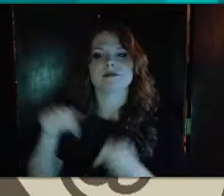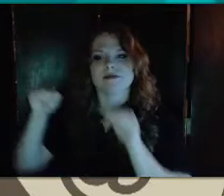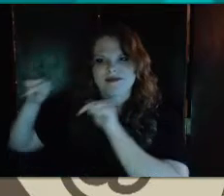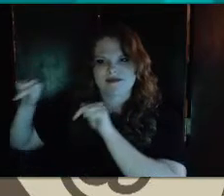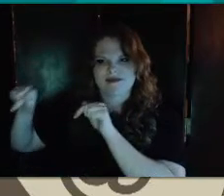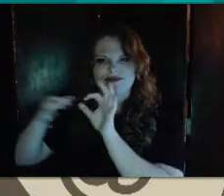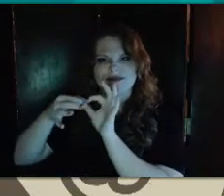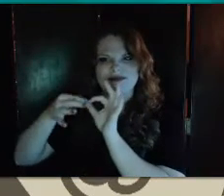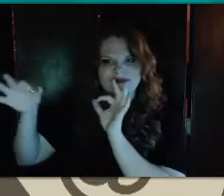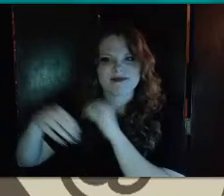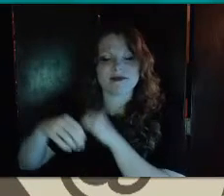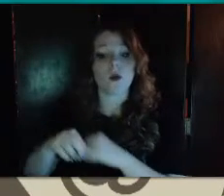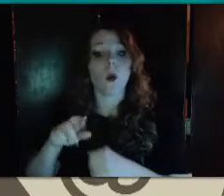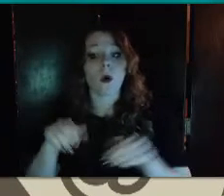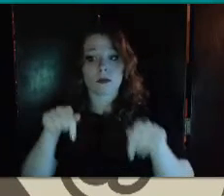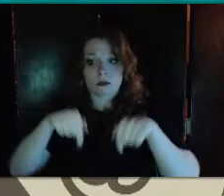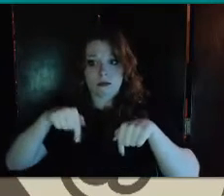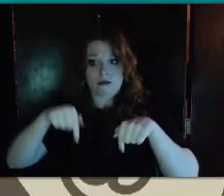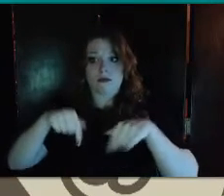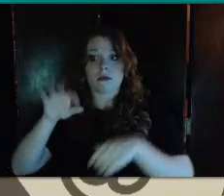newsquiz@ket.org, or you can use the form at